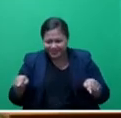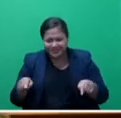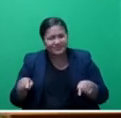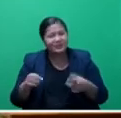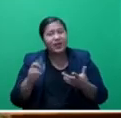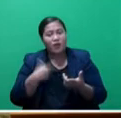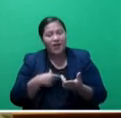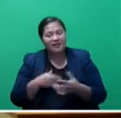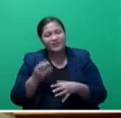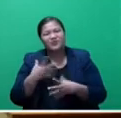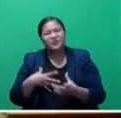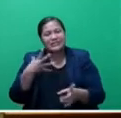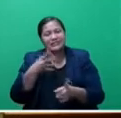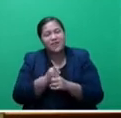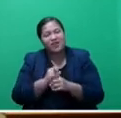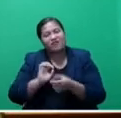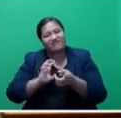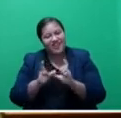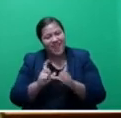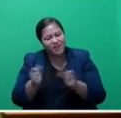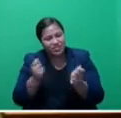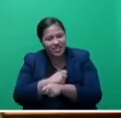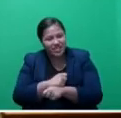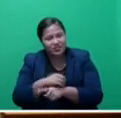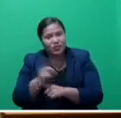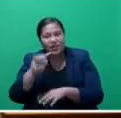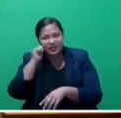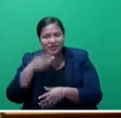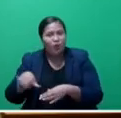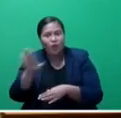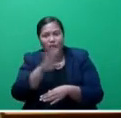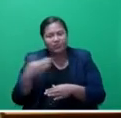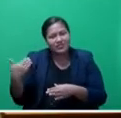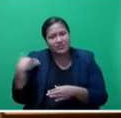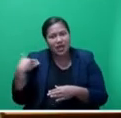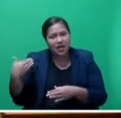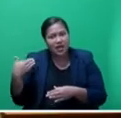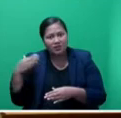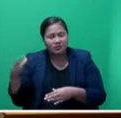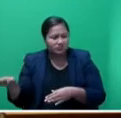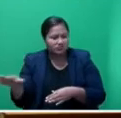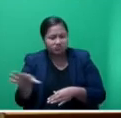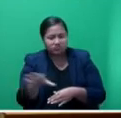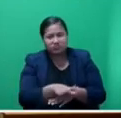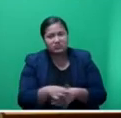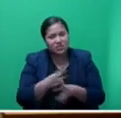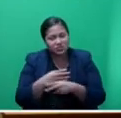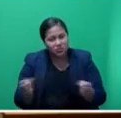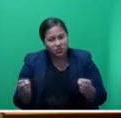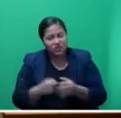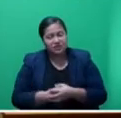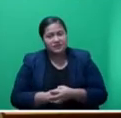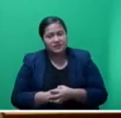impact of climate change and the fast developing mood of resignation and loss of sense of belonging. Indeed, Mr.